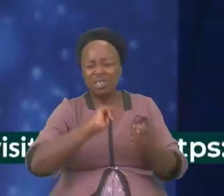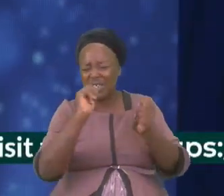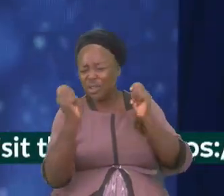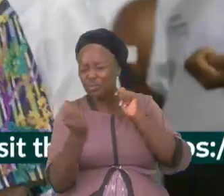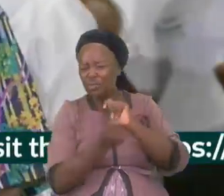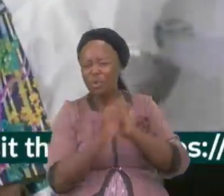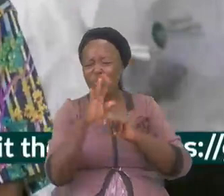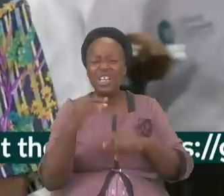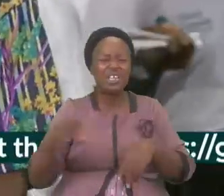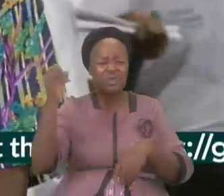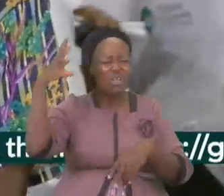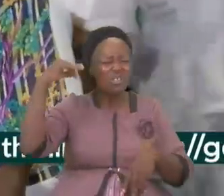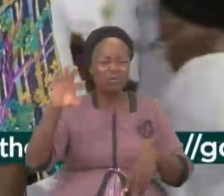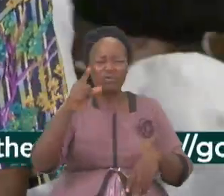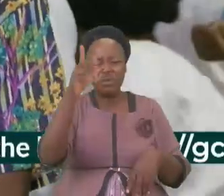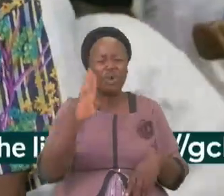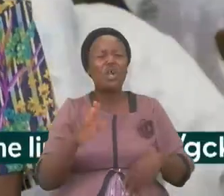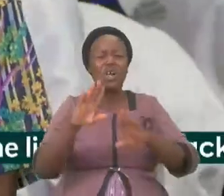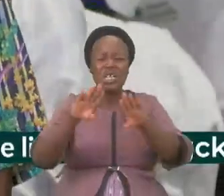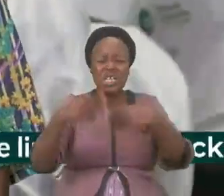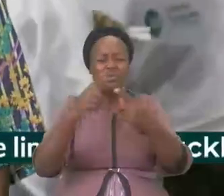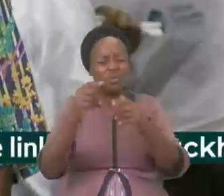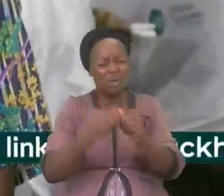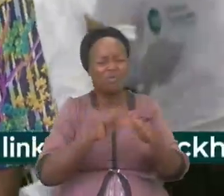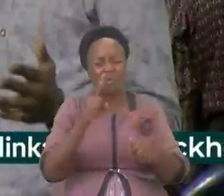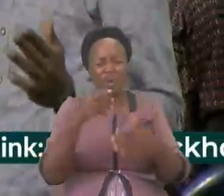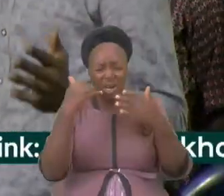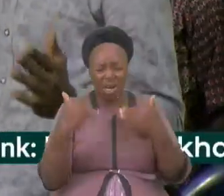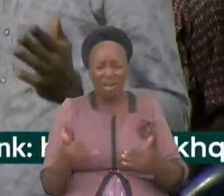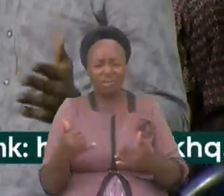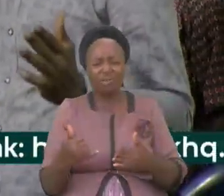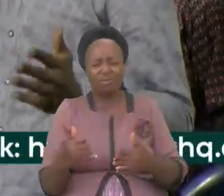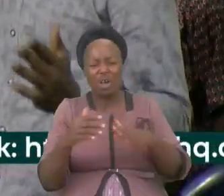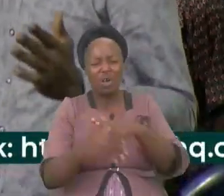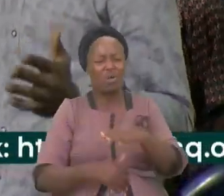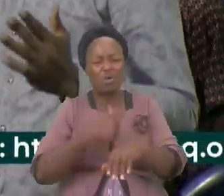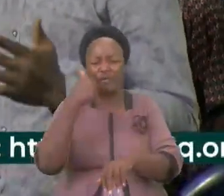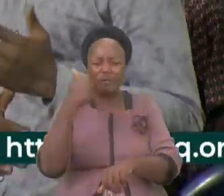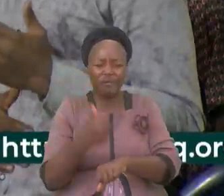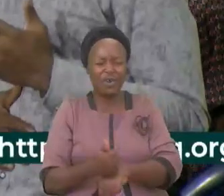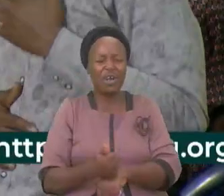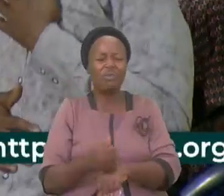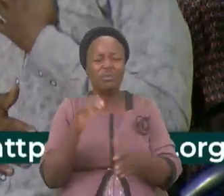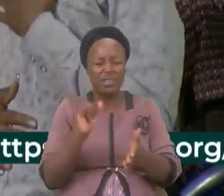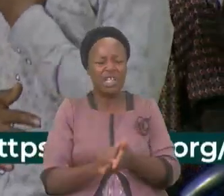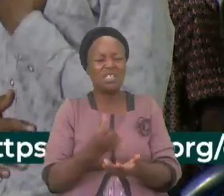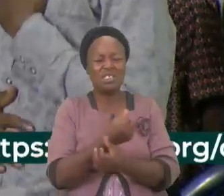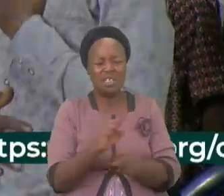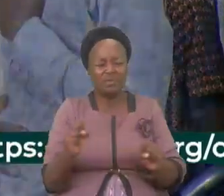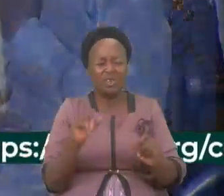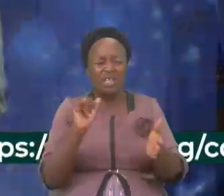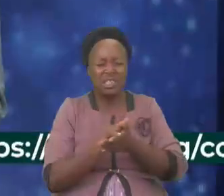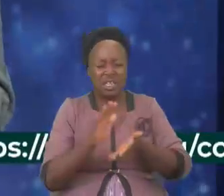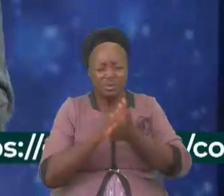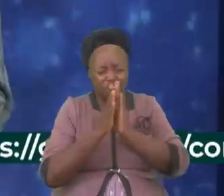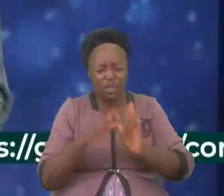right now. Confirm that salvation, the peace of mind, that joy of salvation in every